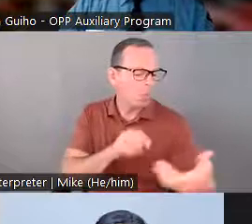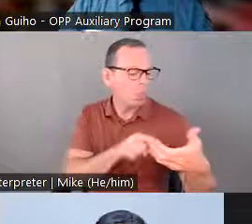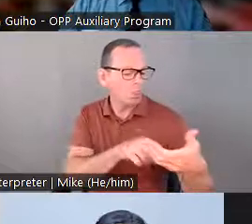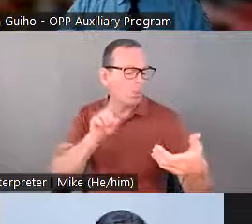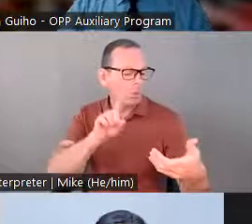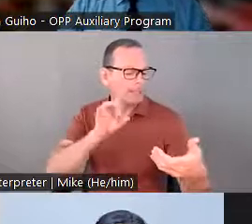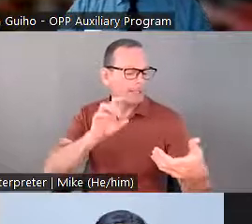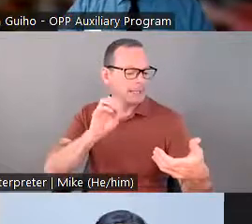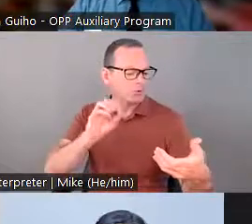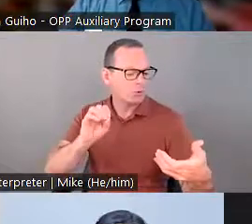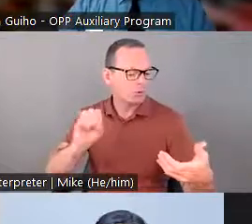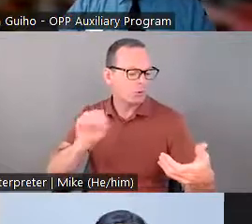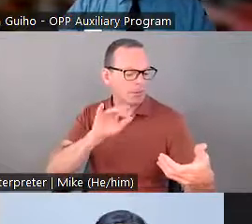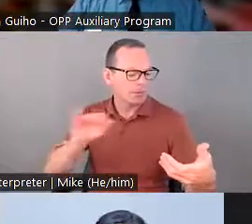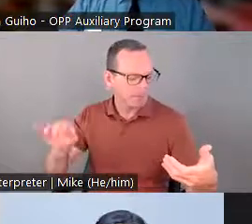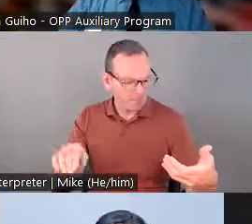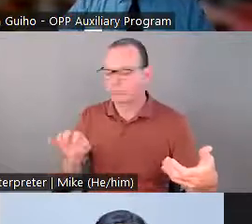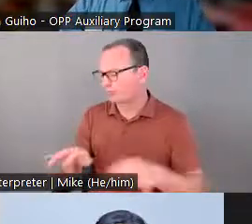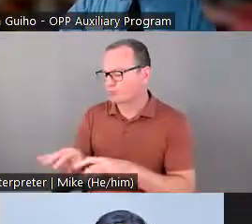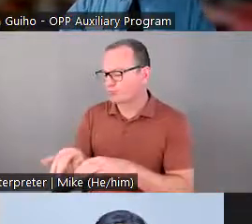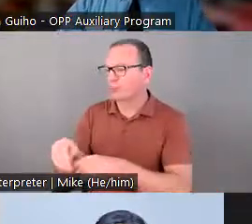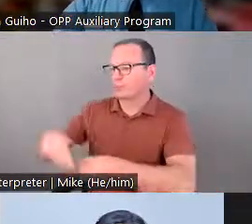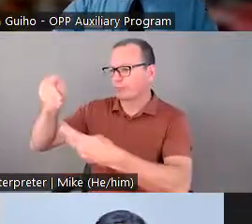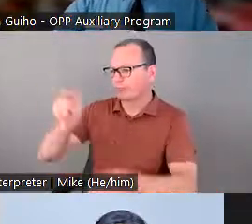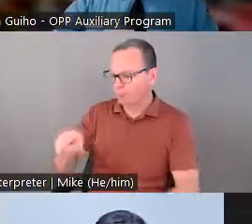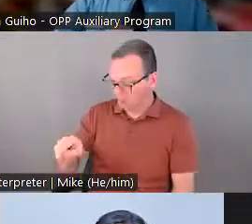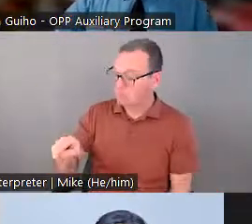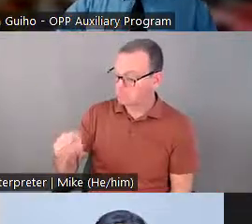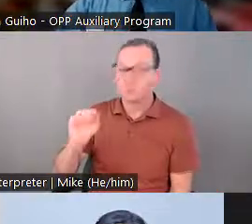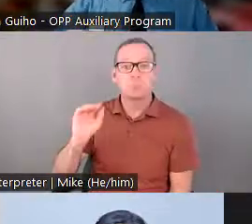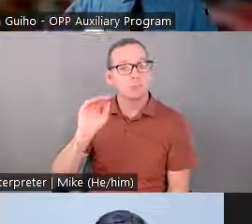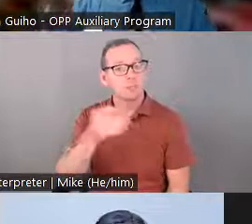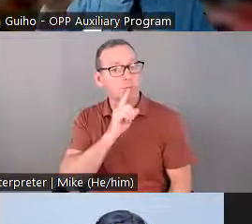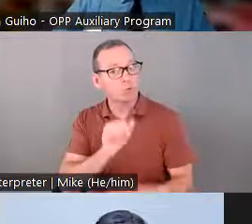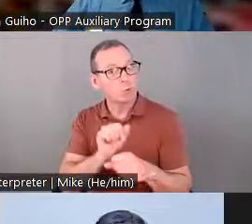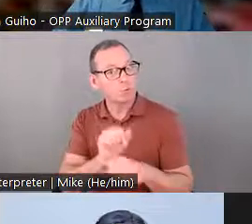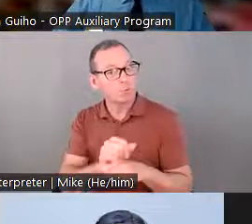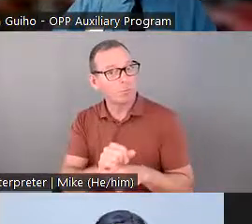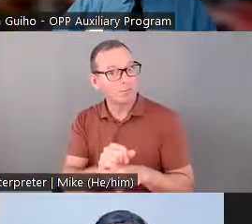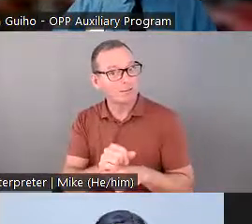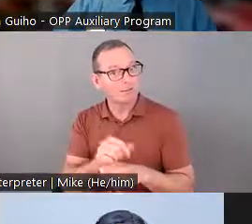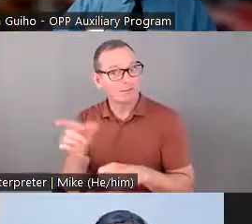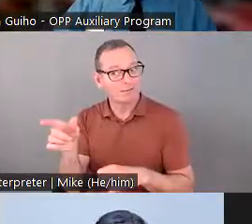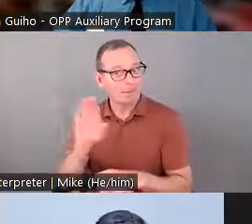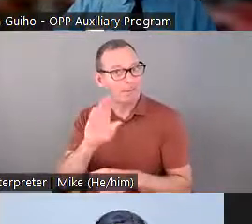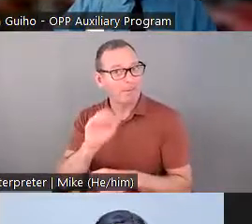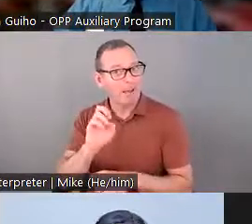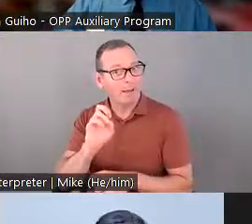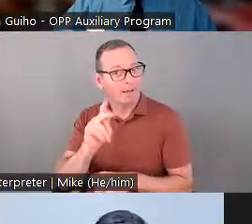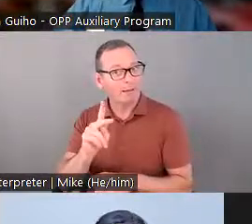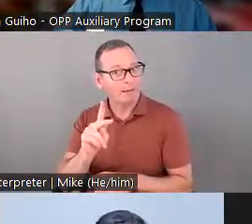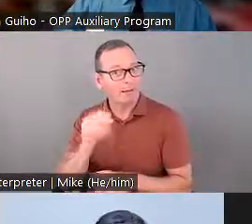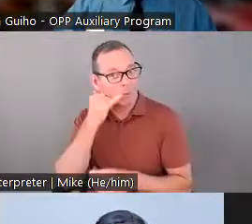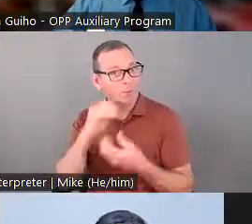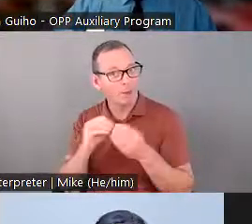So again, it's one of those things where technology is always ahead for offenders. They always use the most